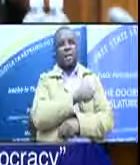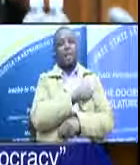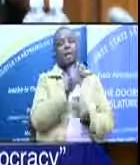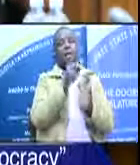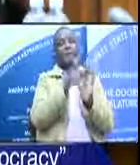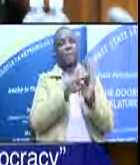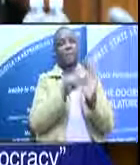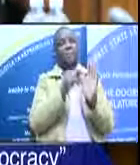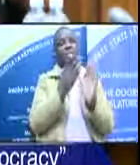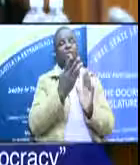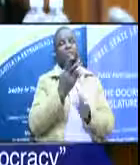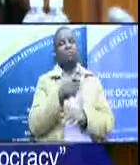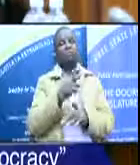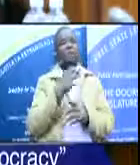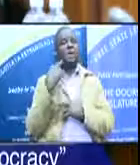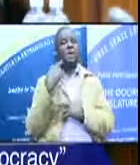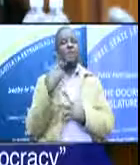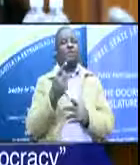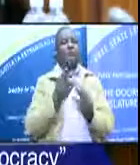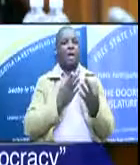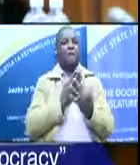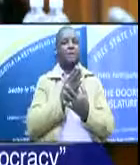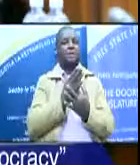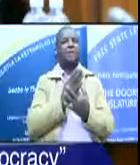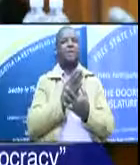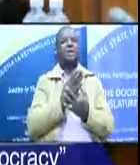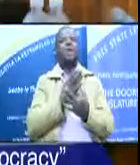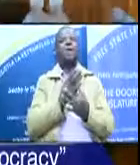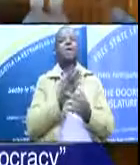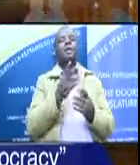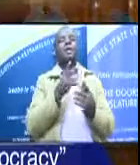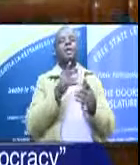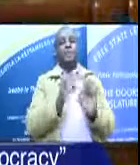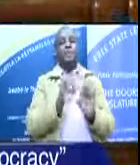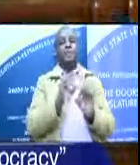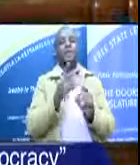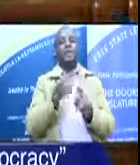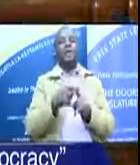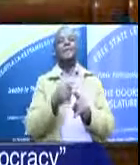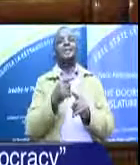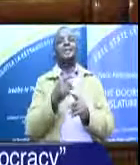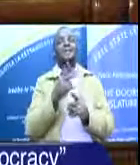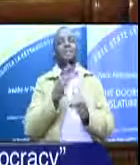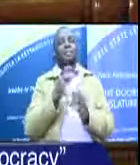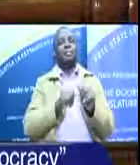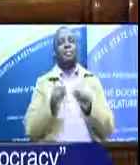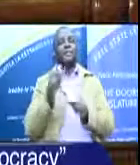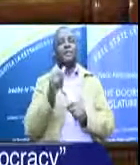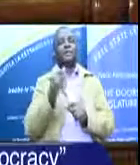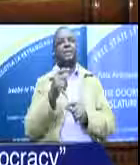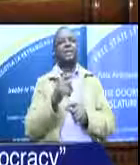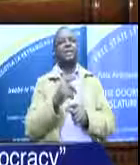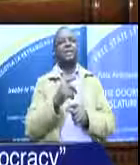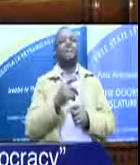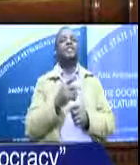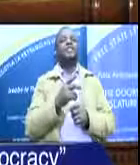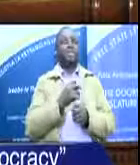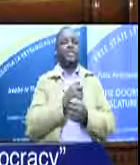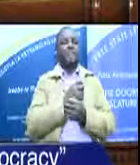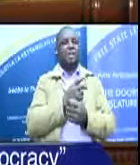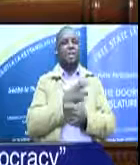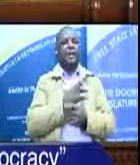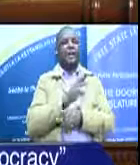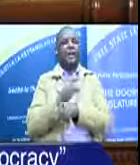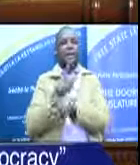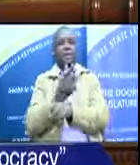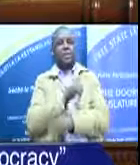Program 4, is responsible for accessible, appropriate, and effective generalist regional hospital